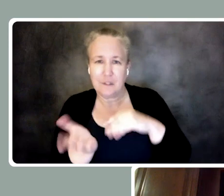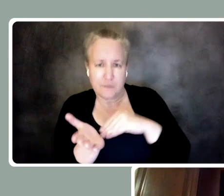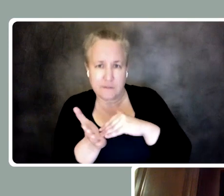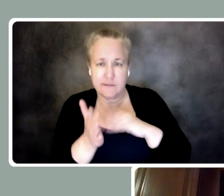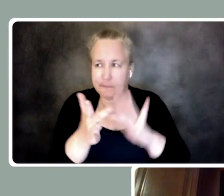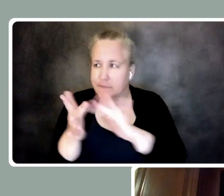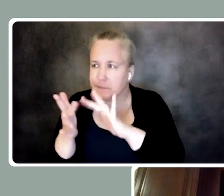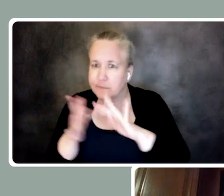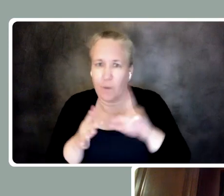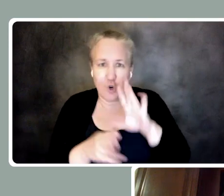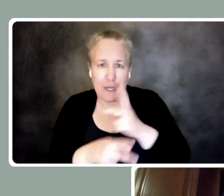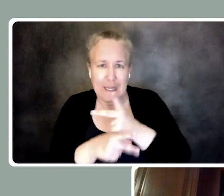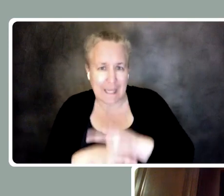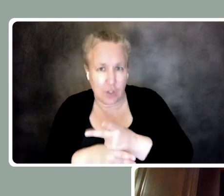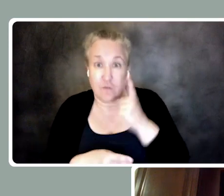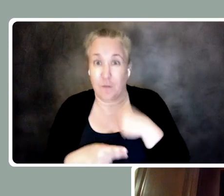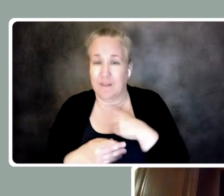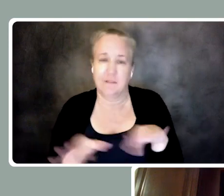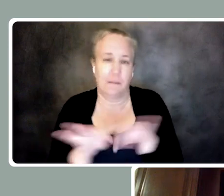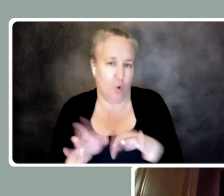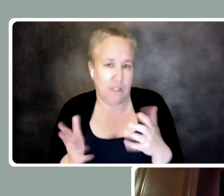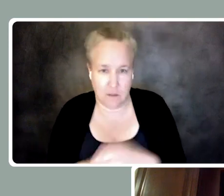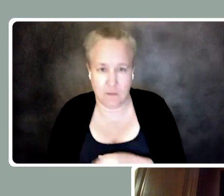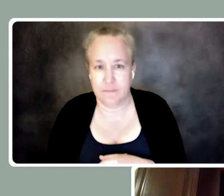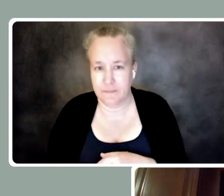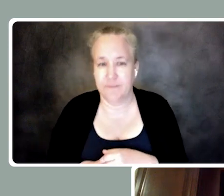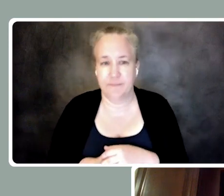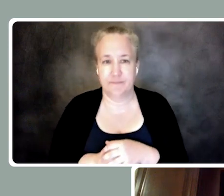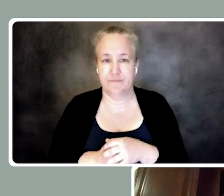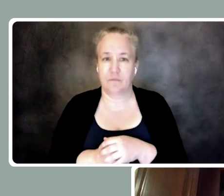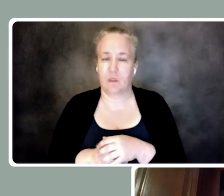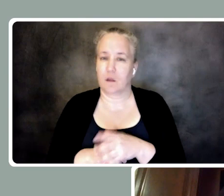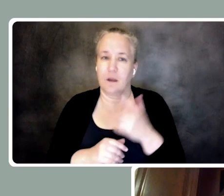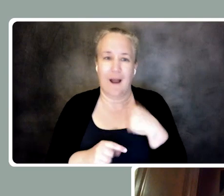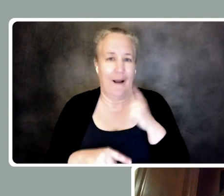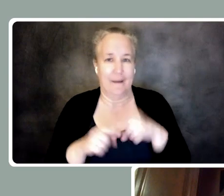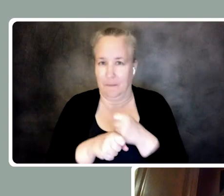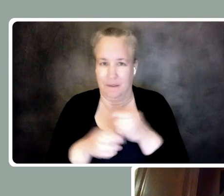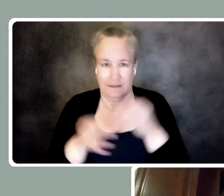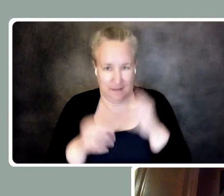is super important to me. I cannot make any decisions till I get your receptor status.